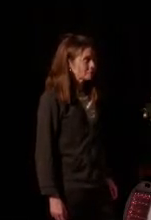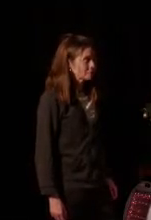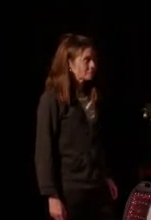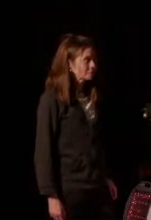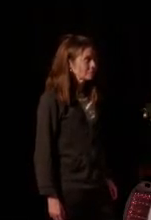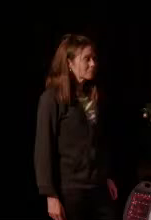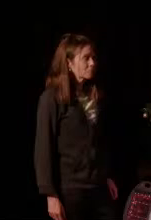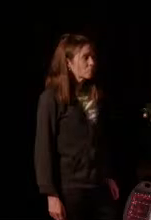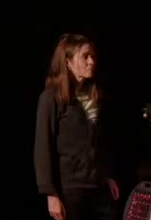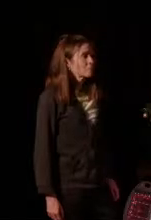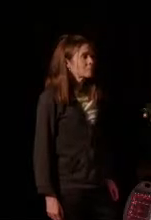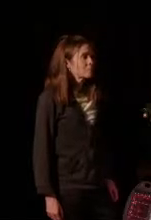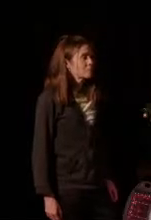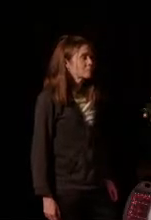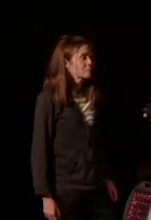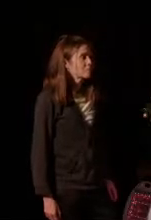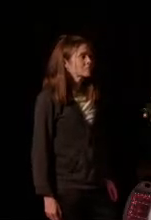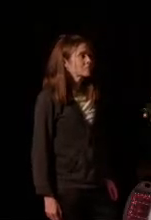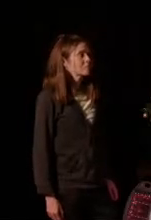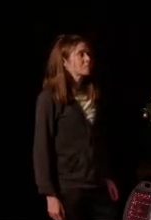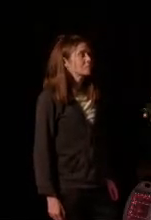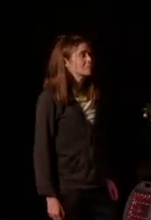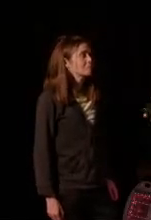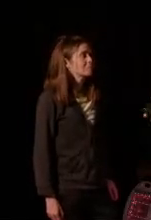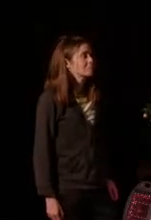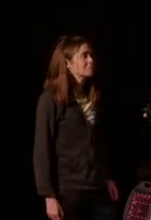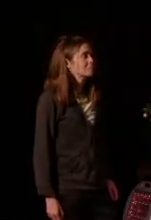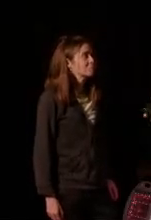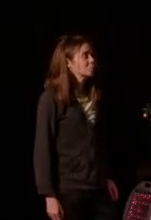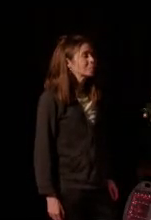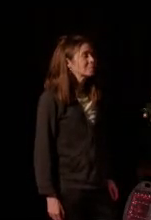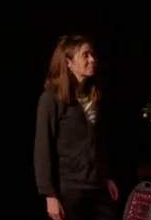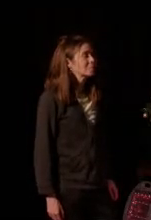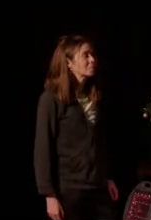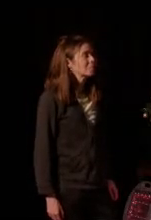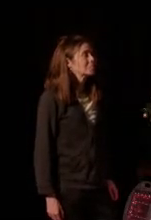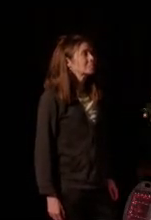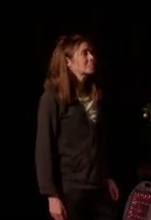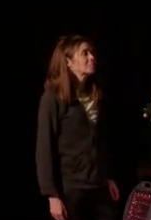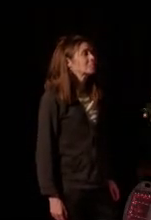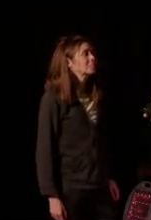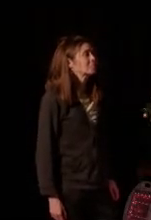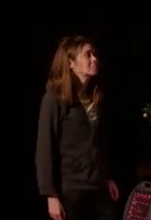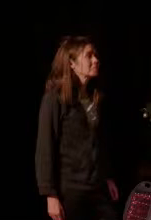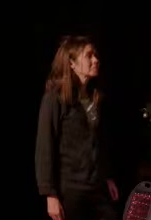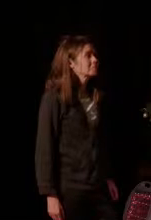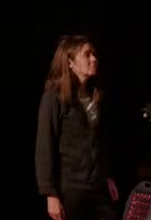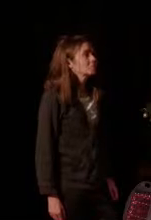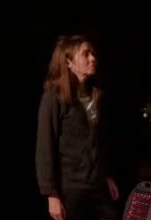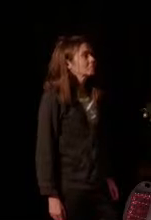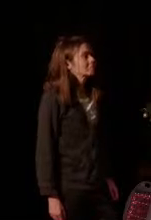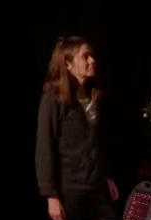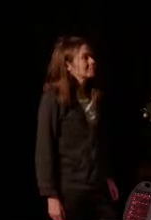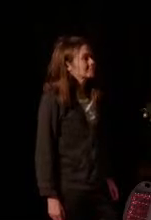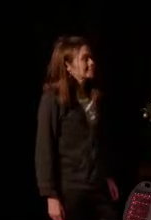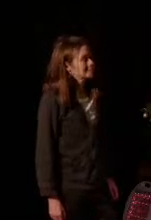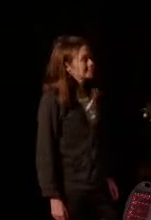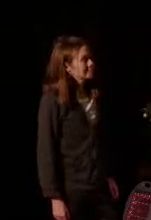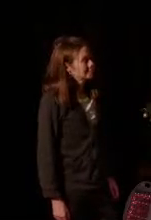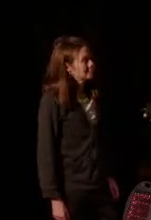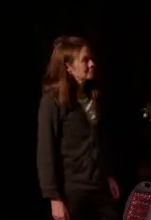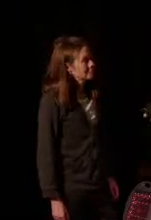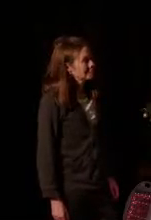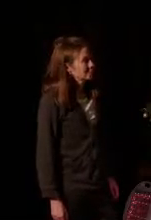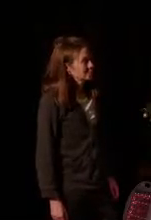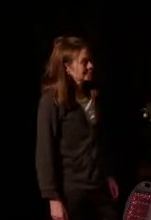For me, life has become a worthless thing. The greatest treasure of my life, your honour, I count it lost, for I can